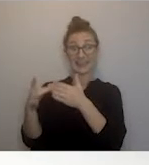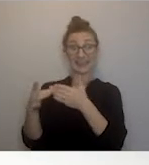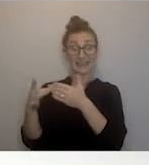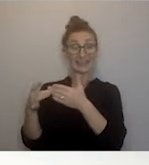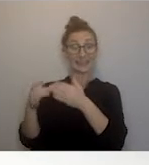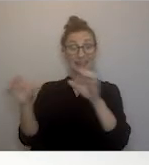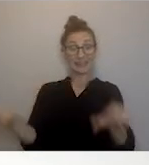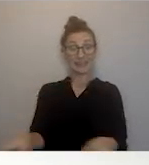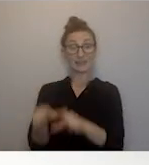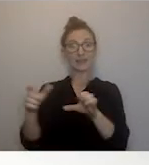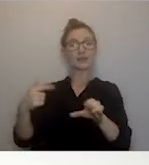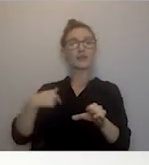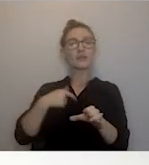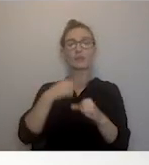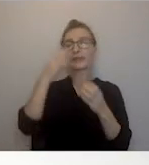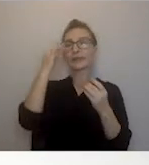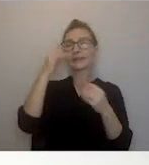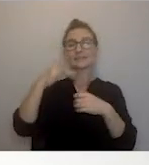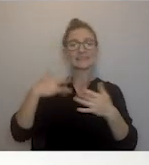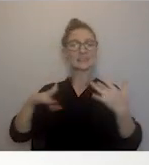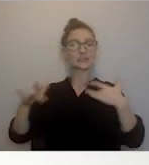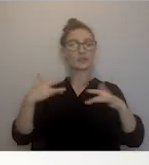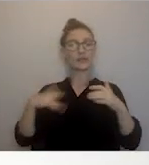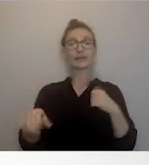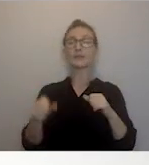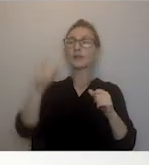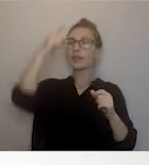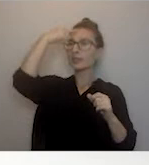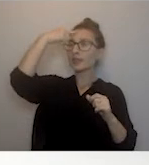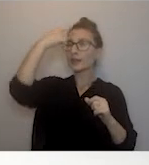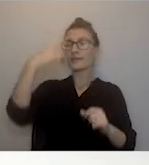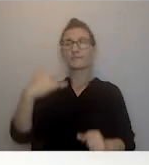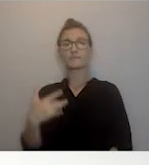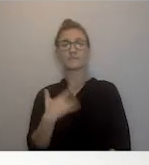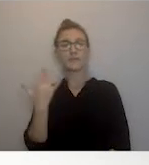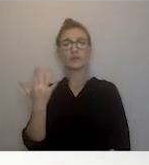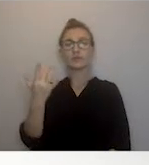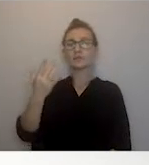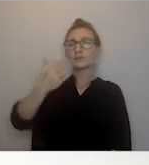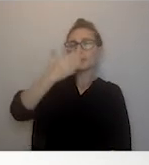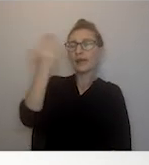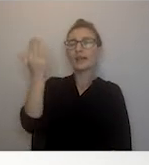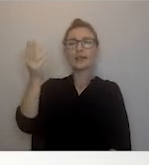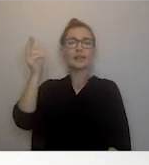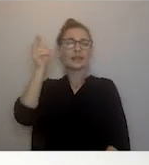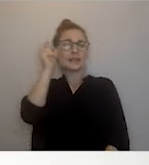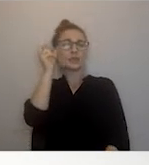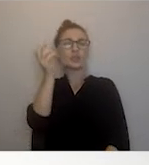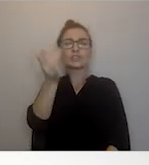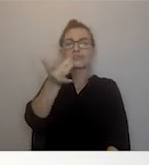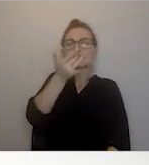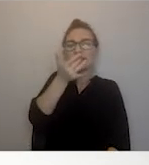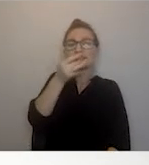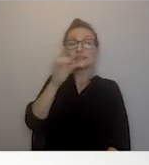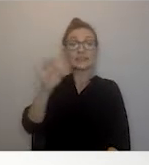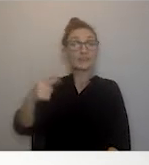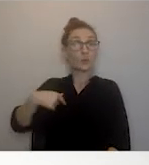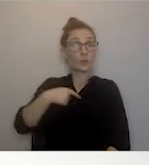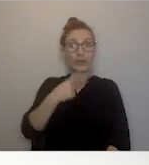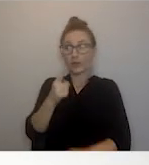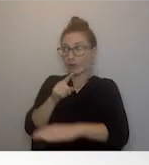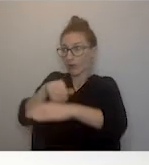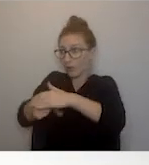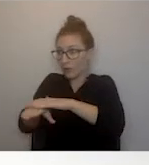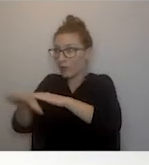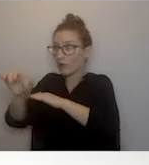use sensory language. So we like to talk about what would we think, feel, smell, hear, taste if we were inside that